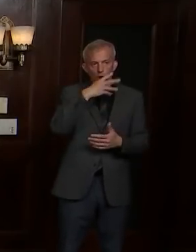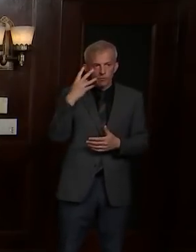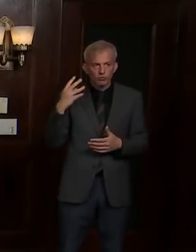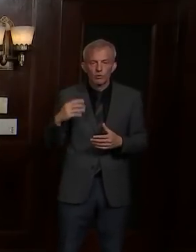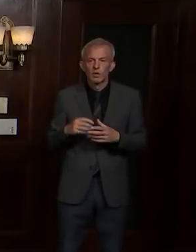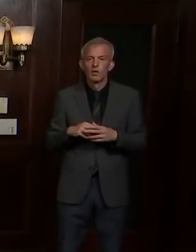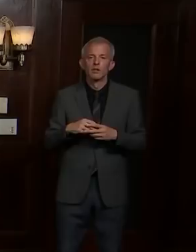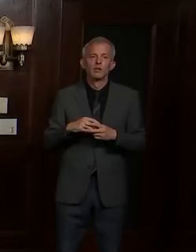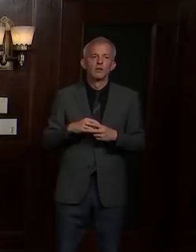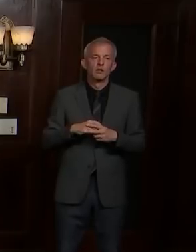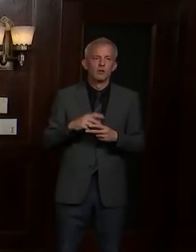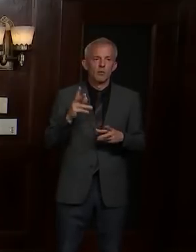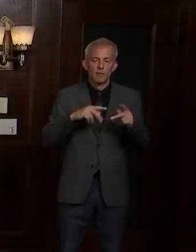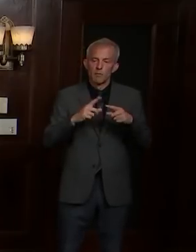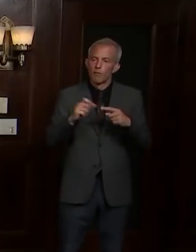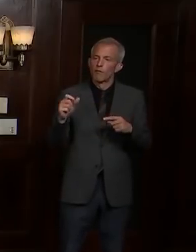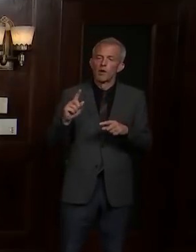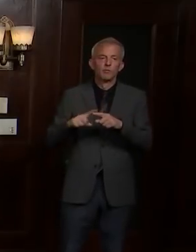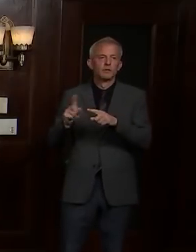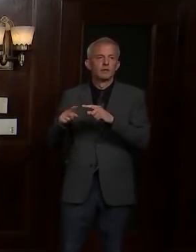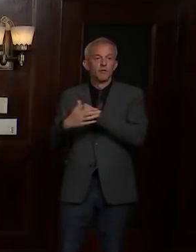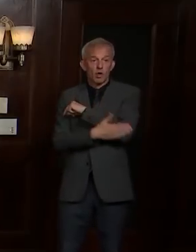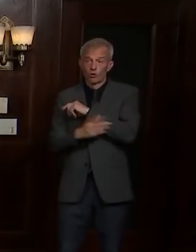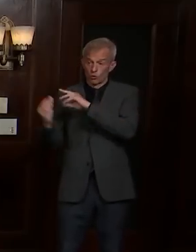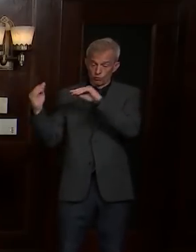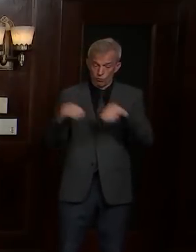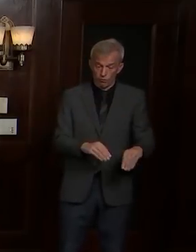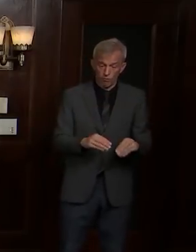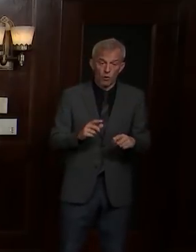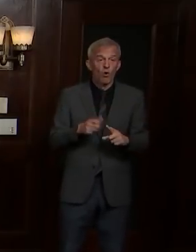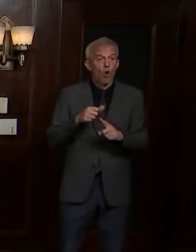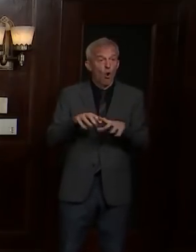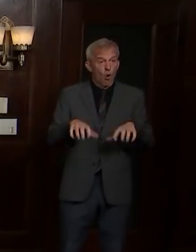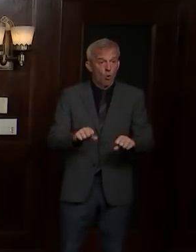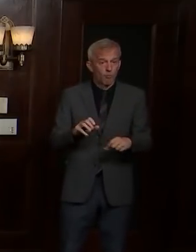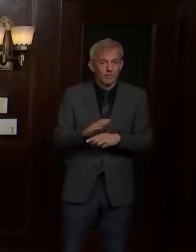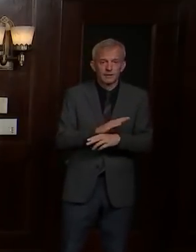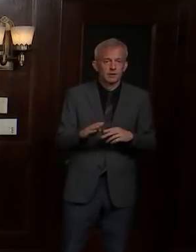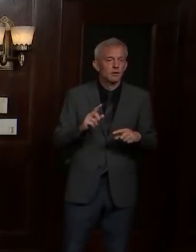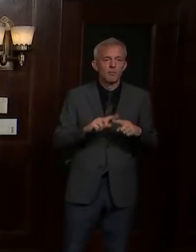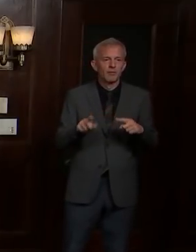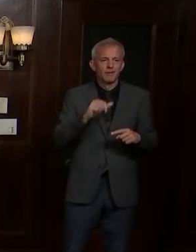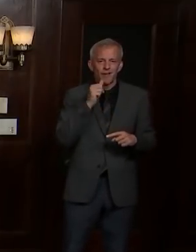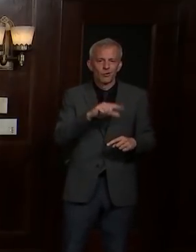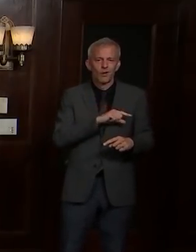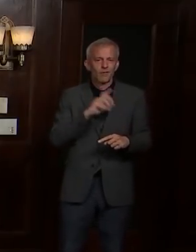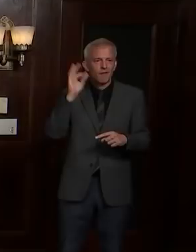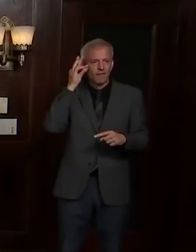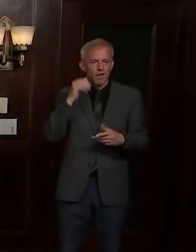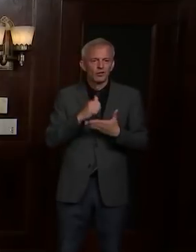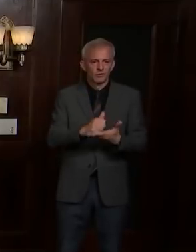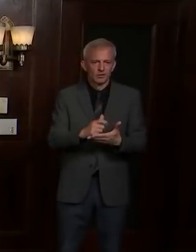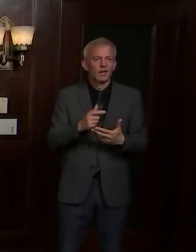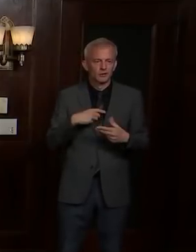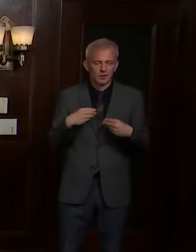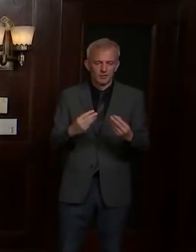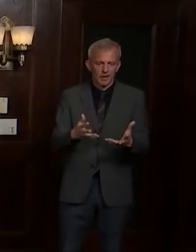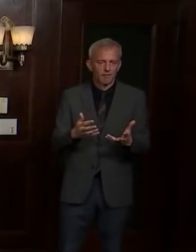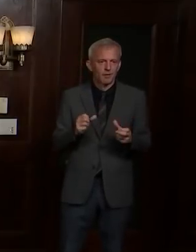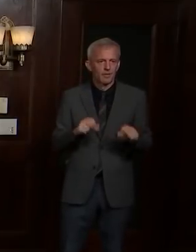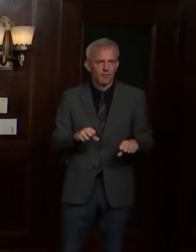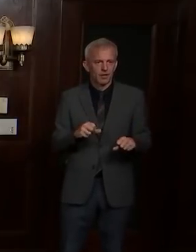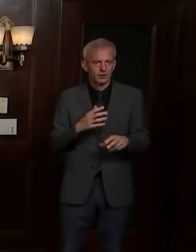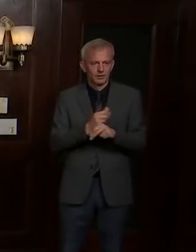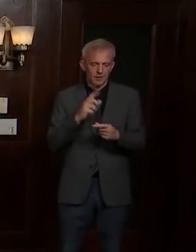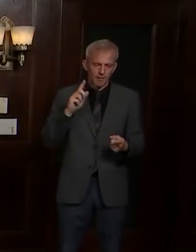entrepreneurs who themselves own businesses but would not qualify for federal assistance. Here in Los Angeles, 63% of new